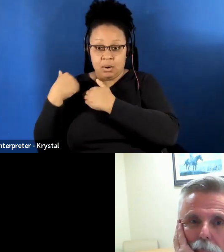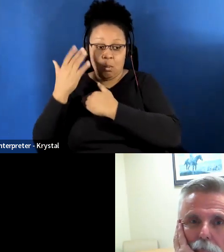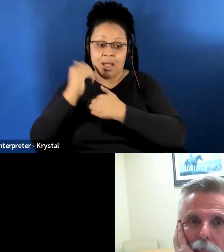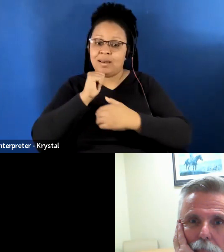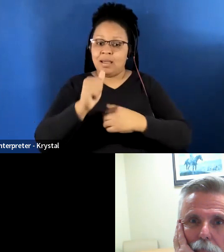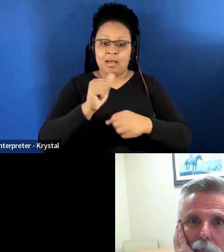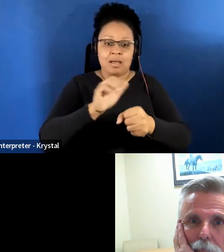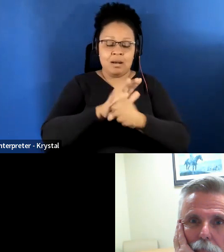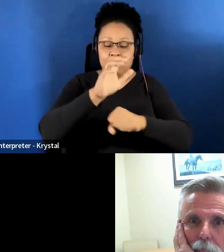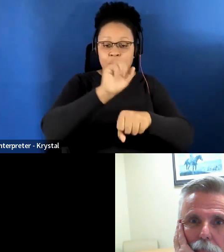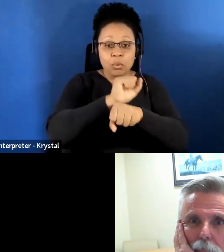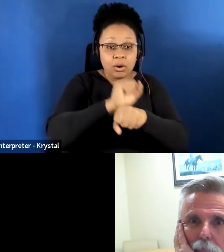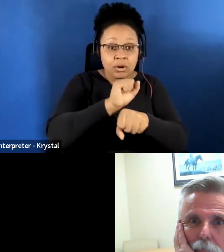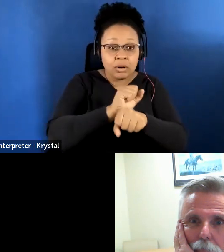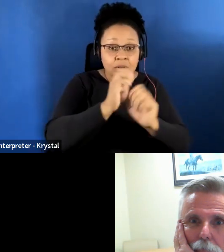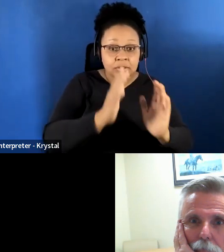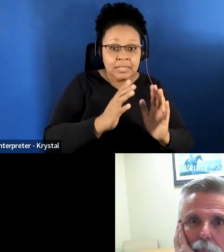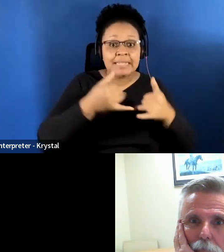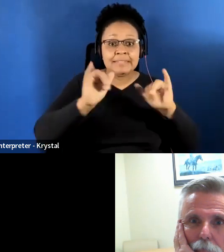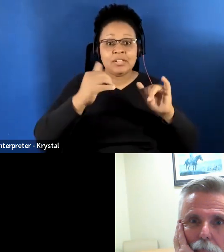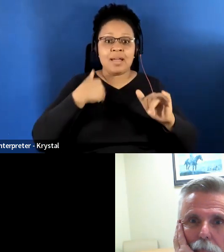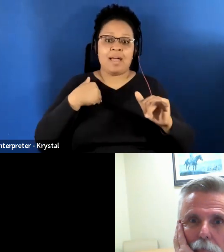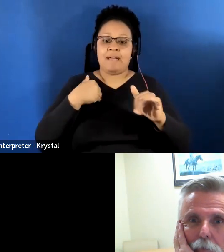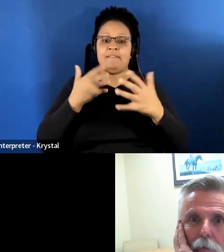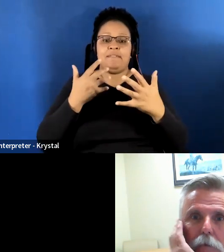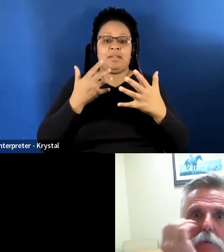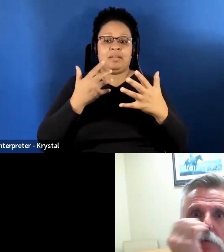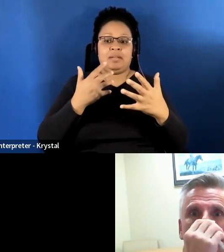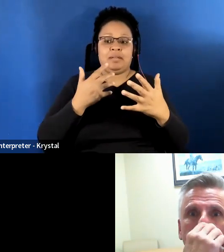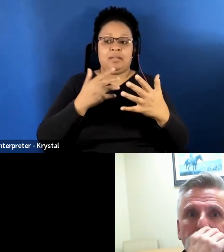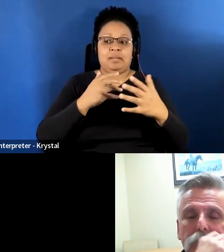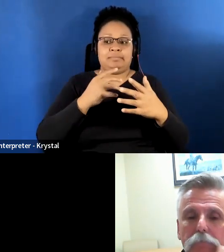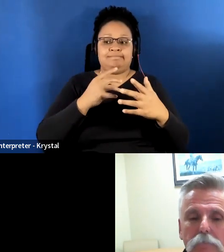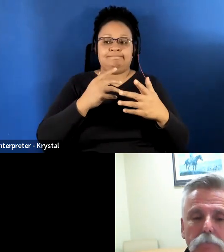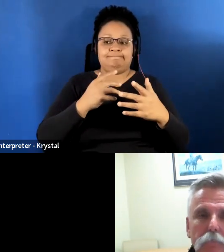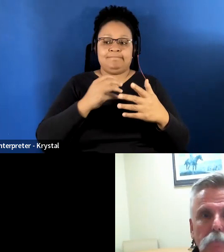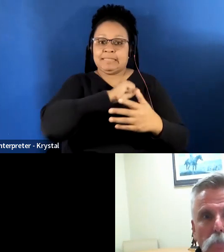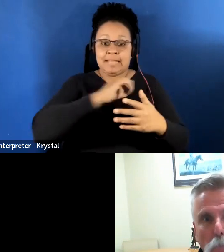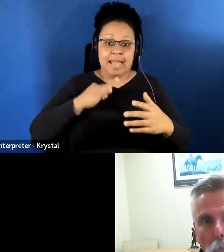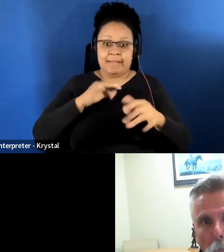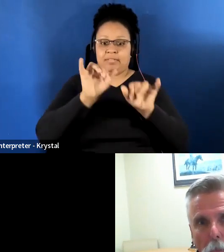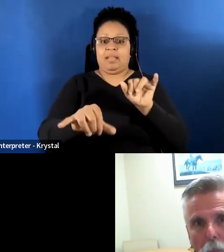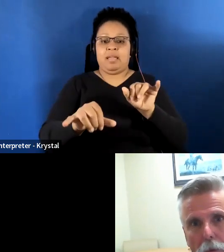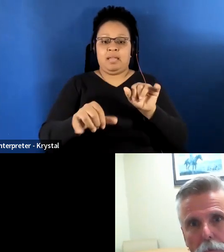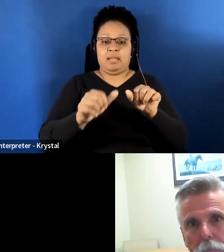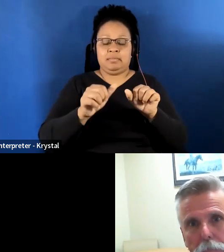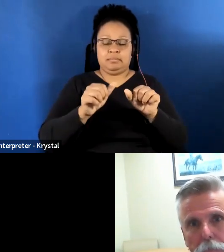and still retain the current staff you have? I know personally